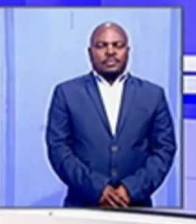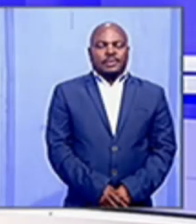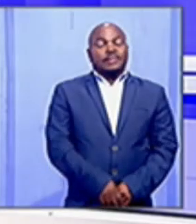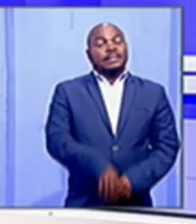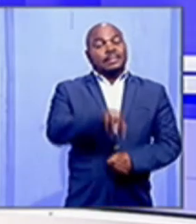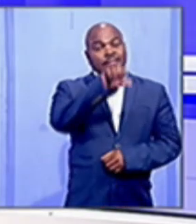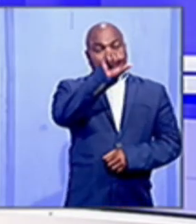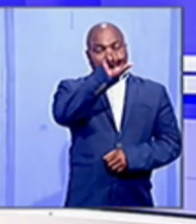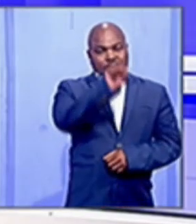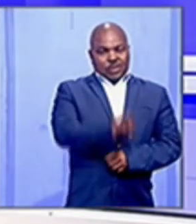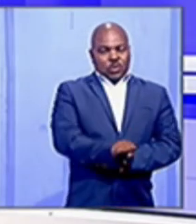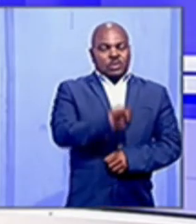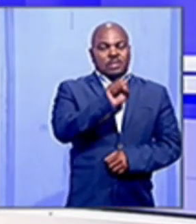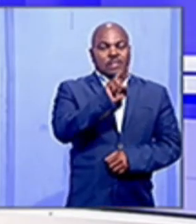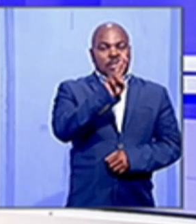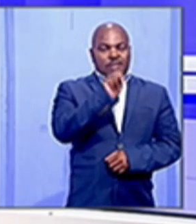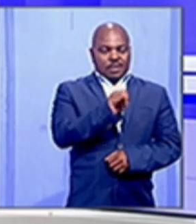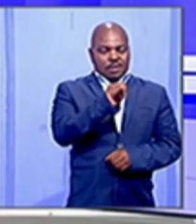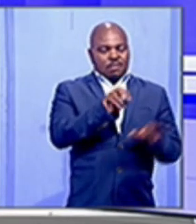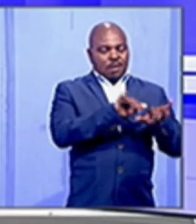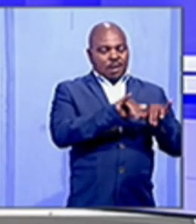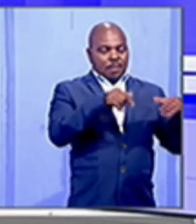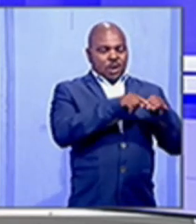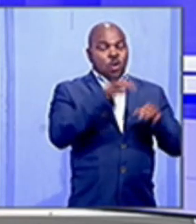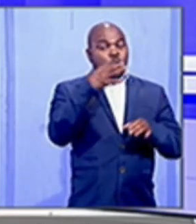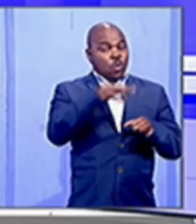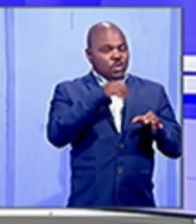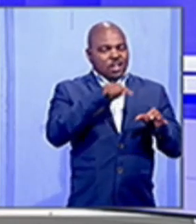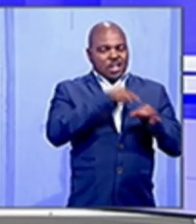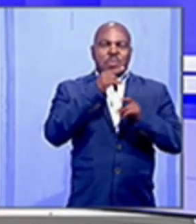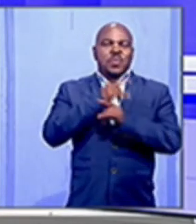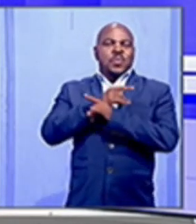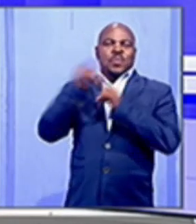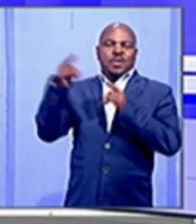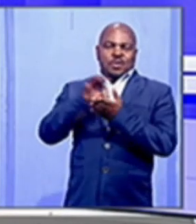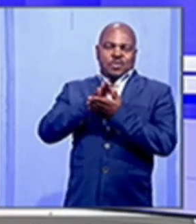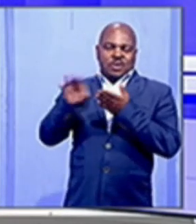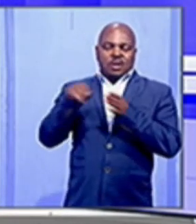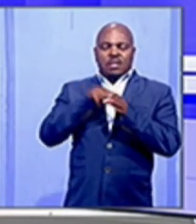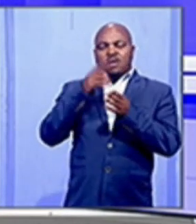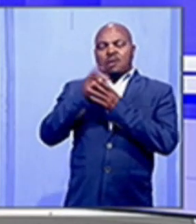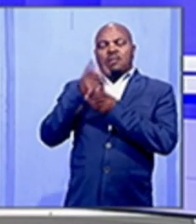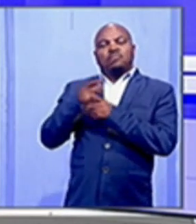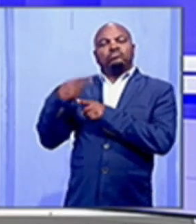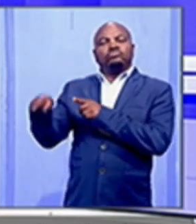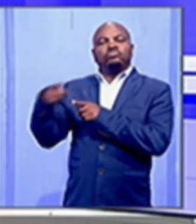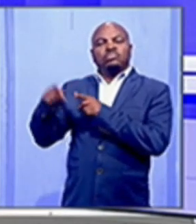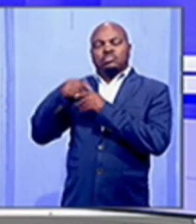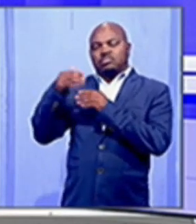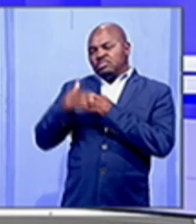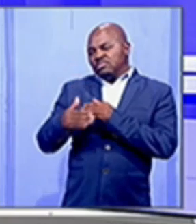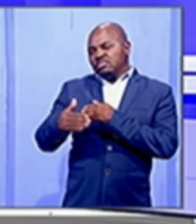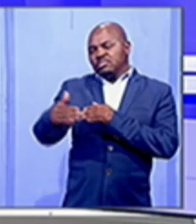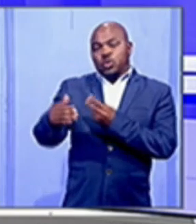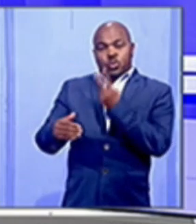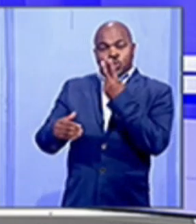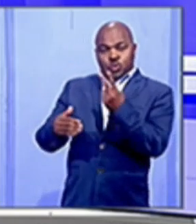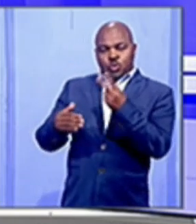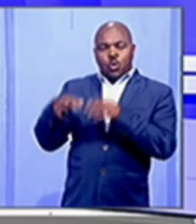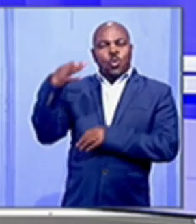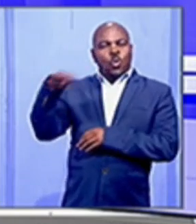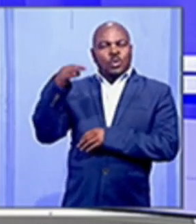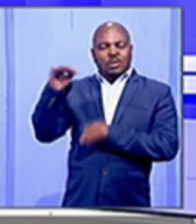Setlamo sa dihotele sa Southern Sun ke sona se gapileng tšhono ya go hira lobaka lo loleele le go tsamaisa dihotele di le pedi tsa maemo a